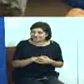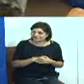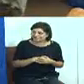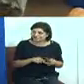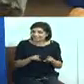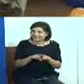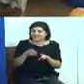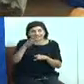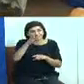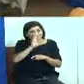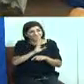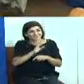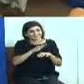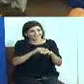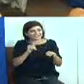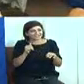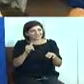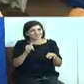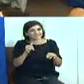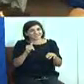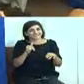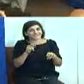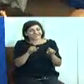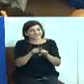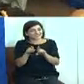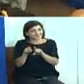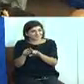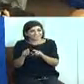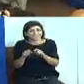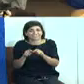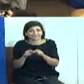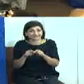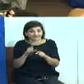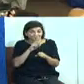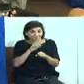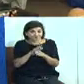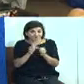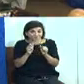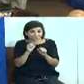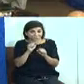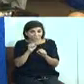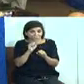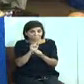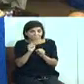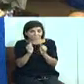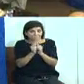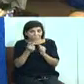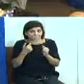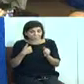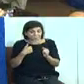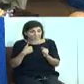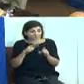As God calls them as well. Will you make that commitment to work with me as well?